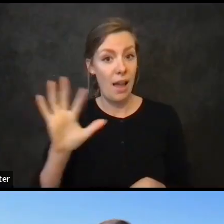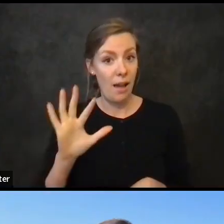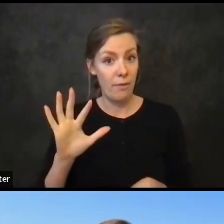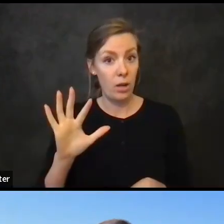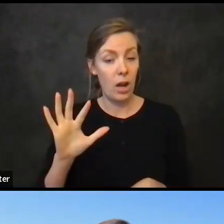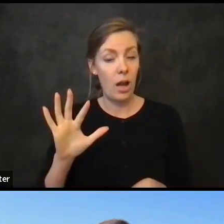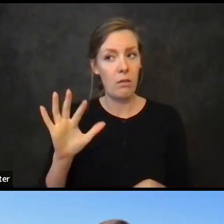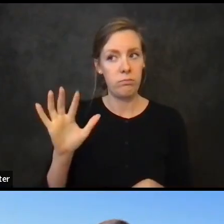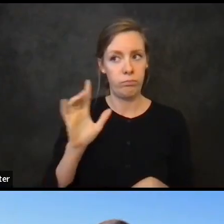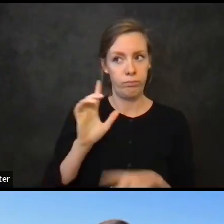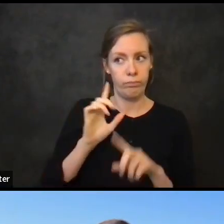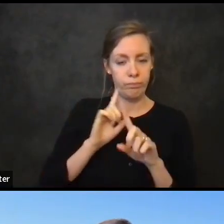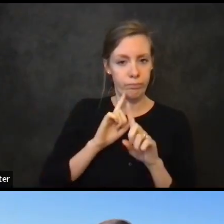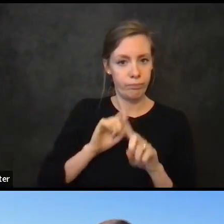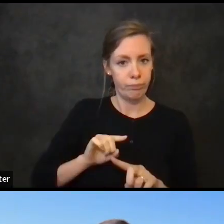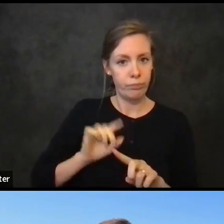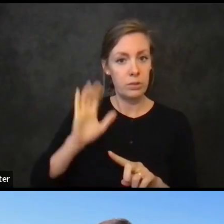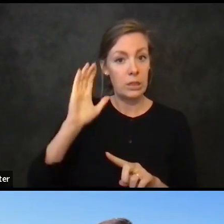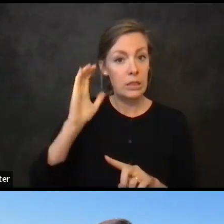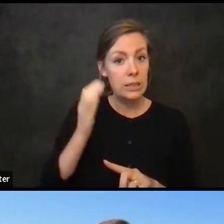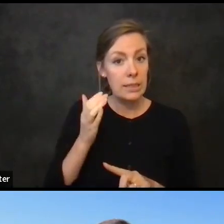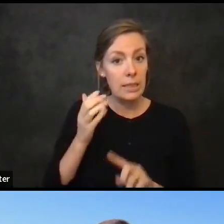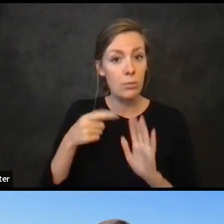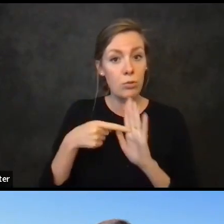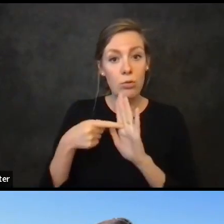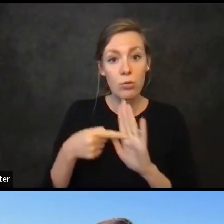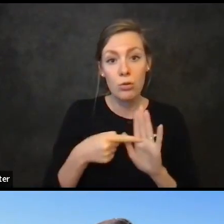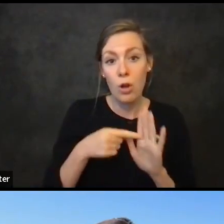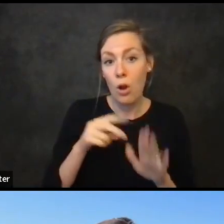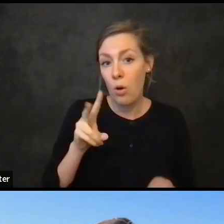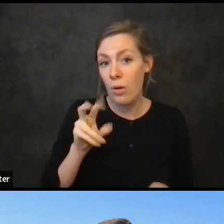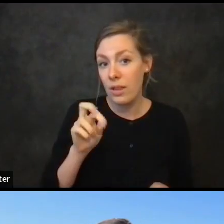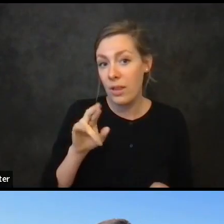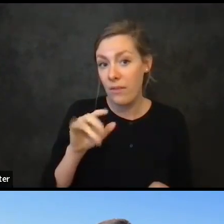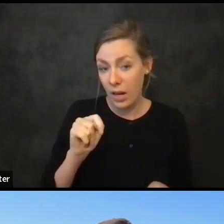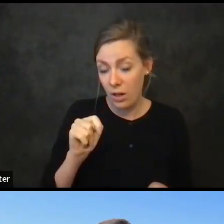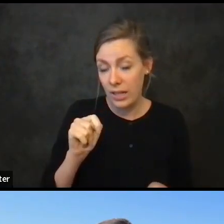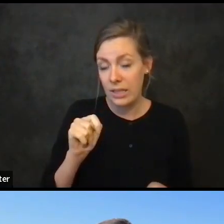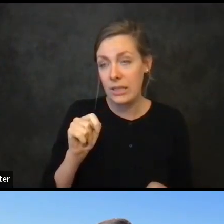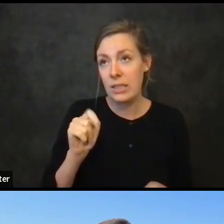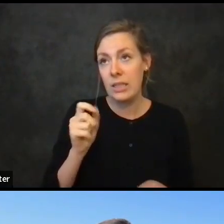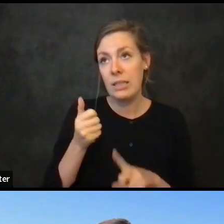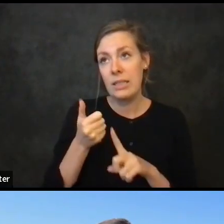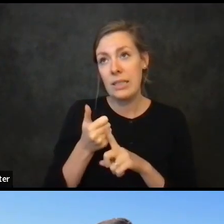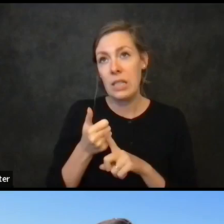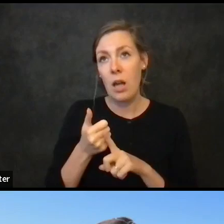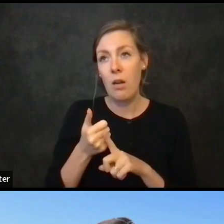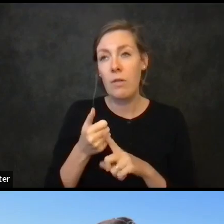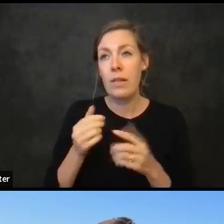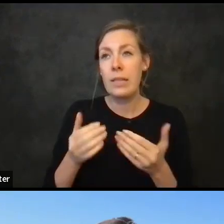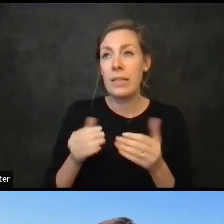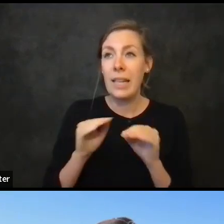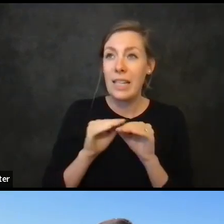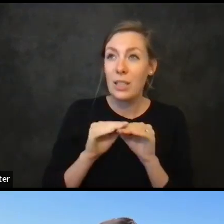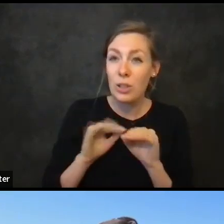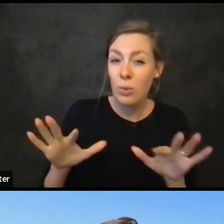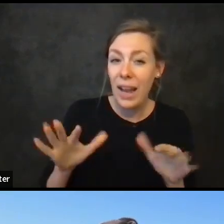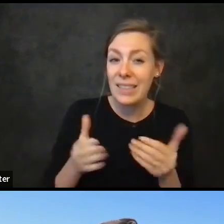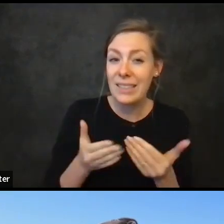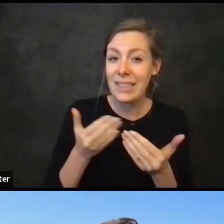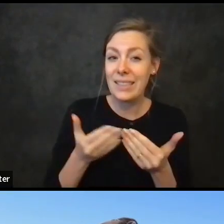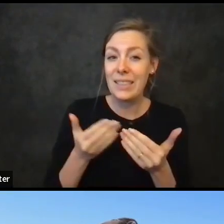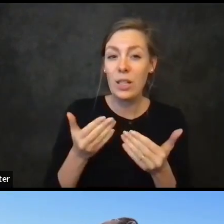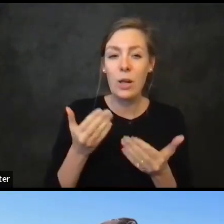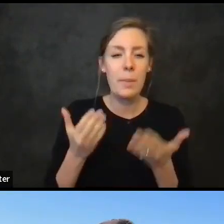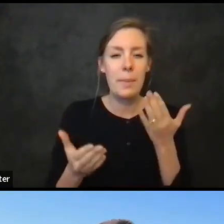Africa that seem to indicate the variant, while being more contagious than previous variants, may not be